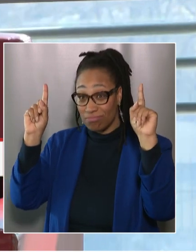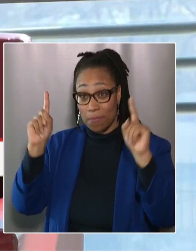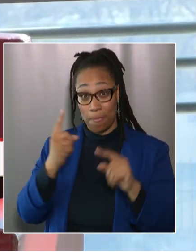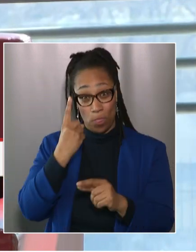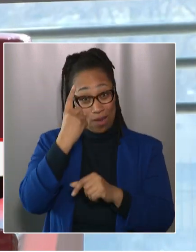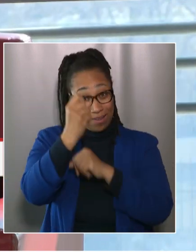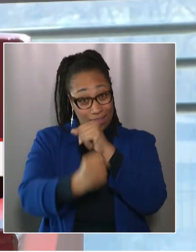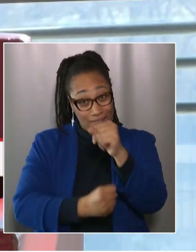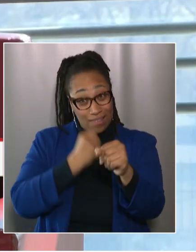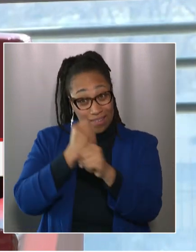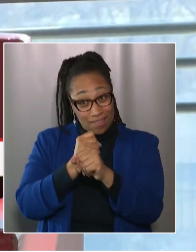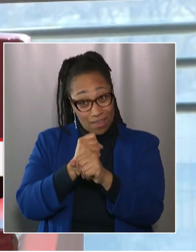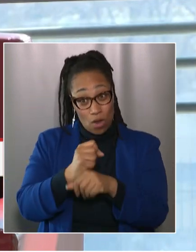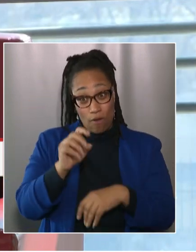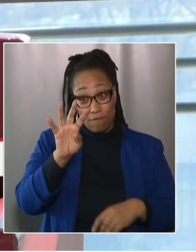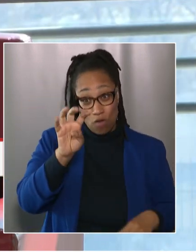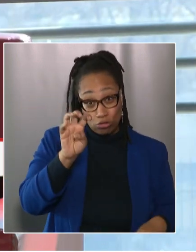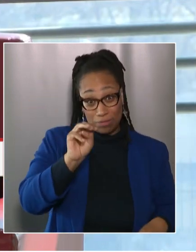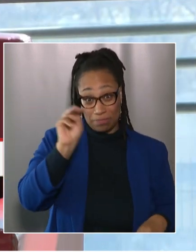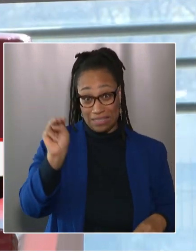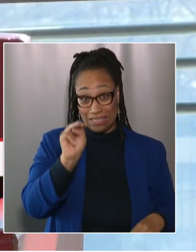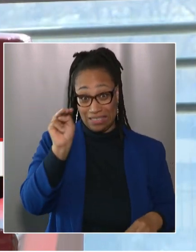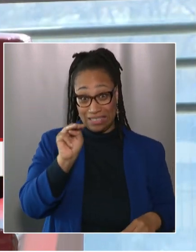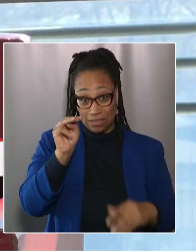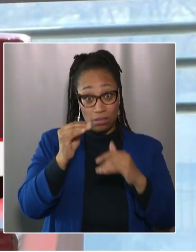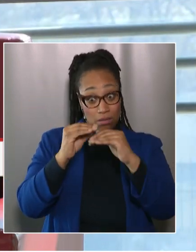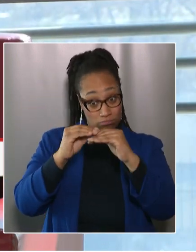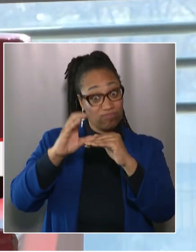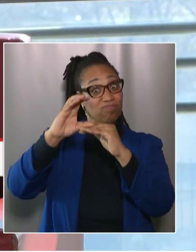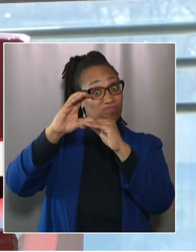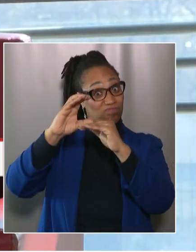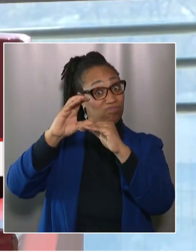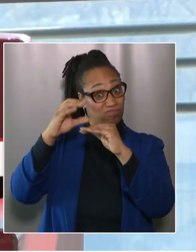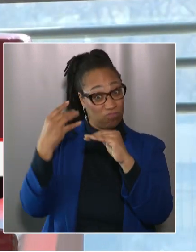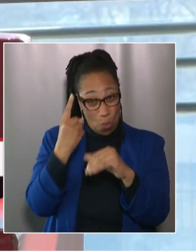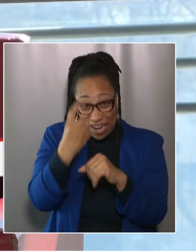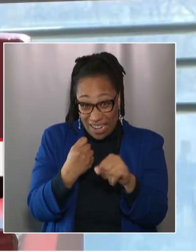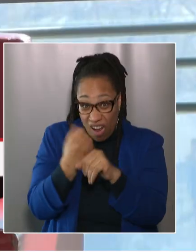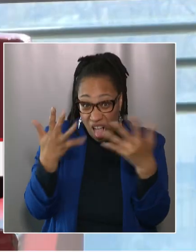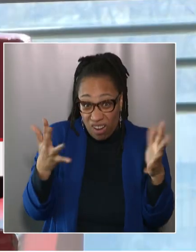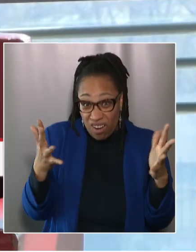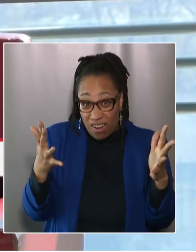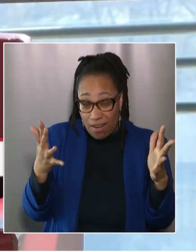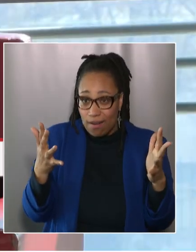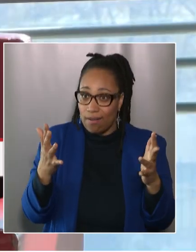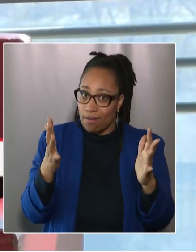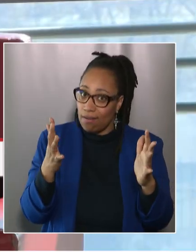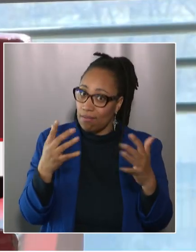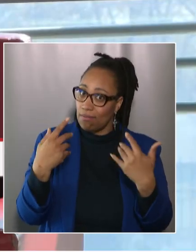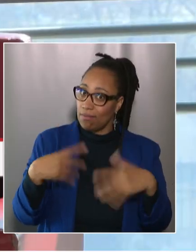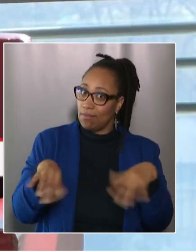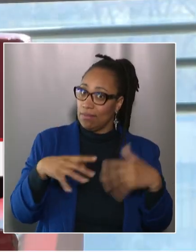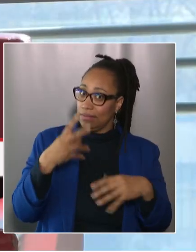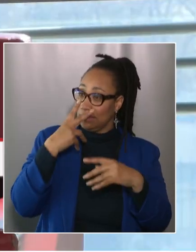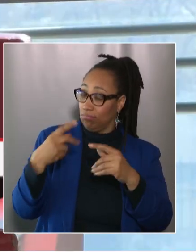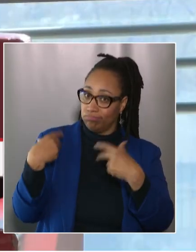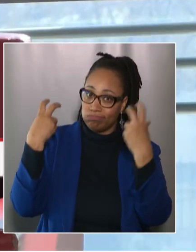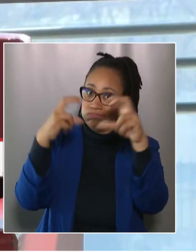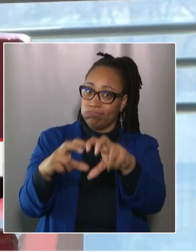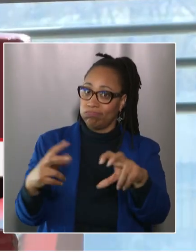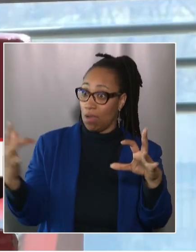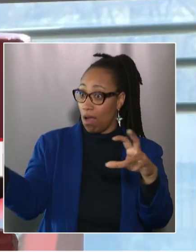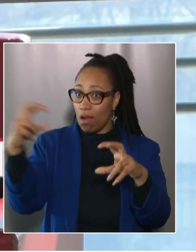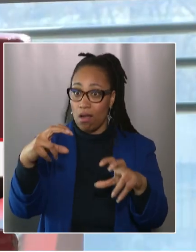million. So in 12 years, we've invested more than $1.4 billion just from the Housing Production Trust Fund. That doesn't